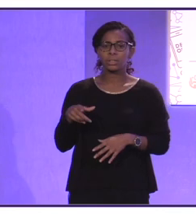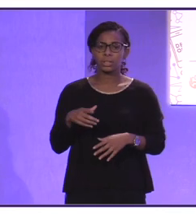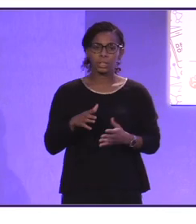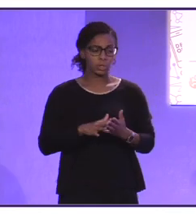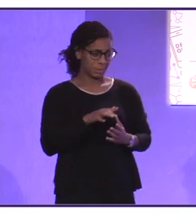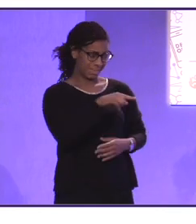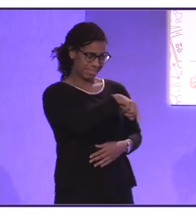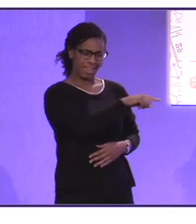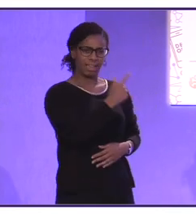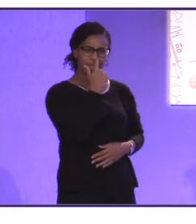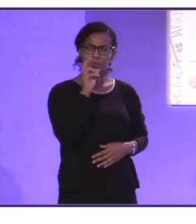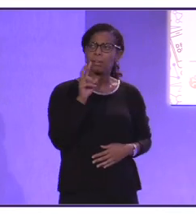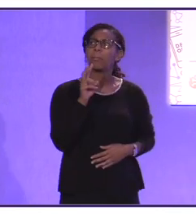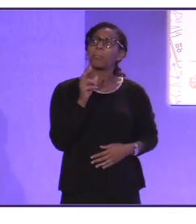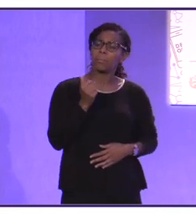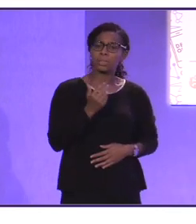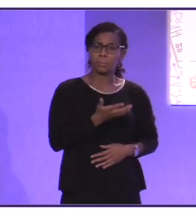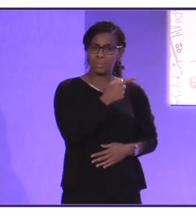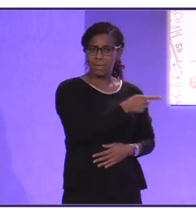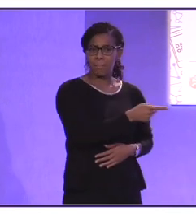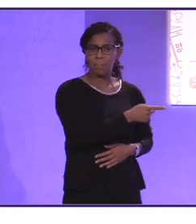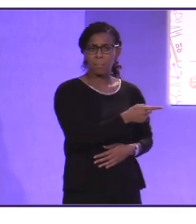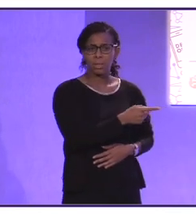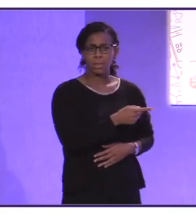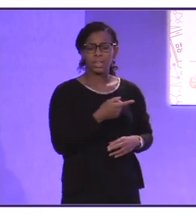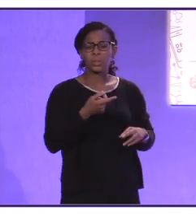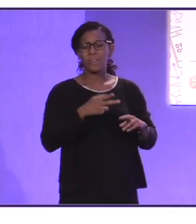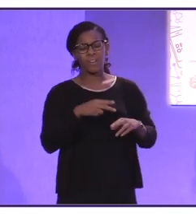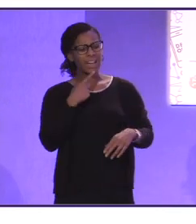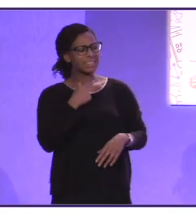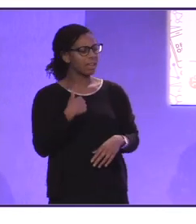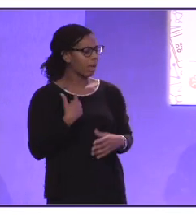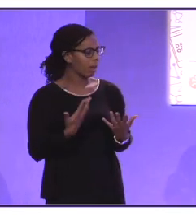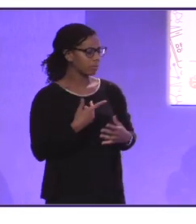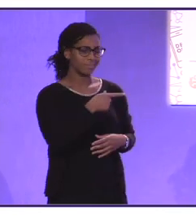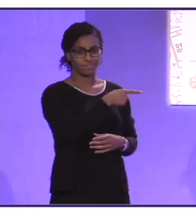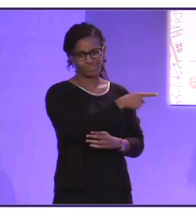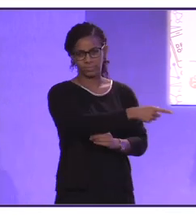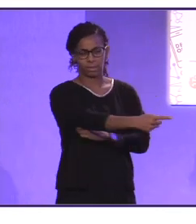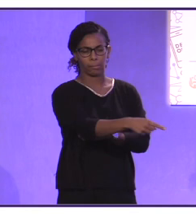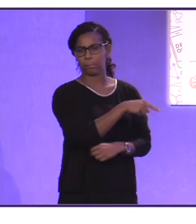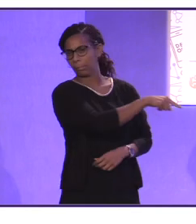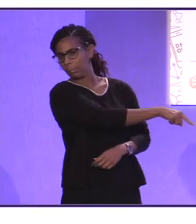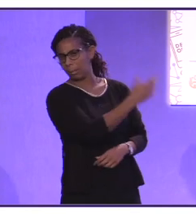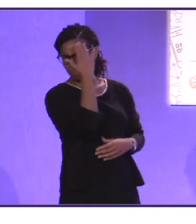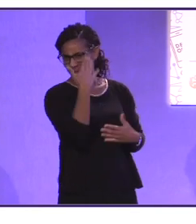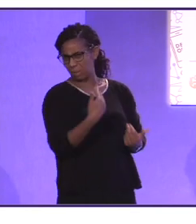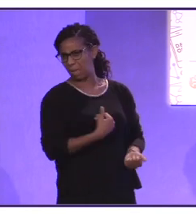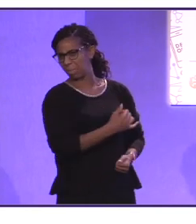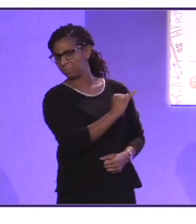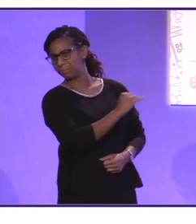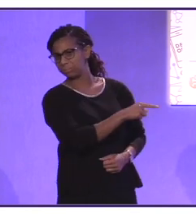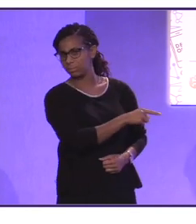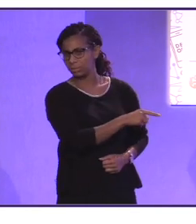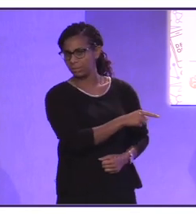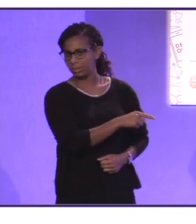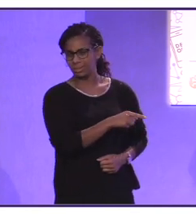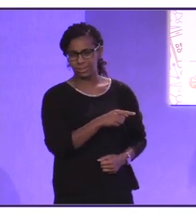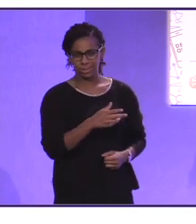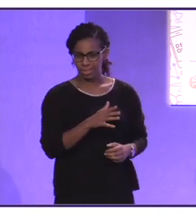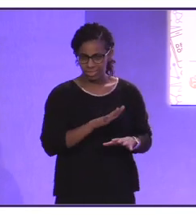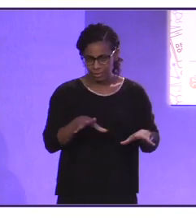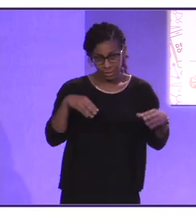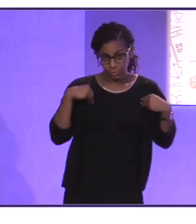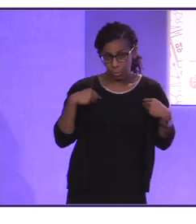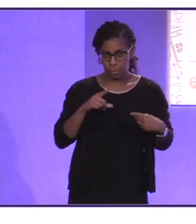it's okay for them or not, but it's their choice. If I say, Jack here has problems with mental health, he has this, then that's not okay, because